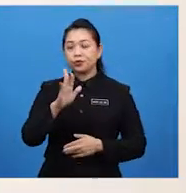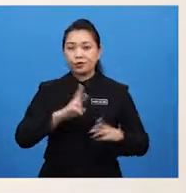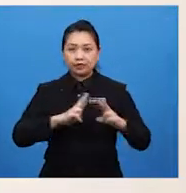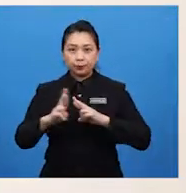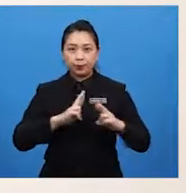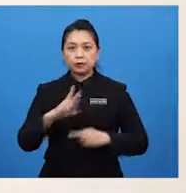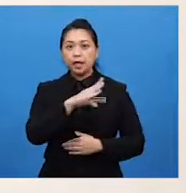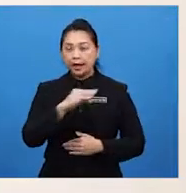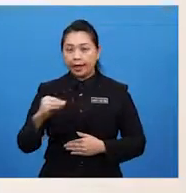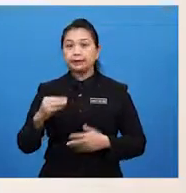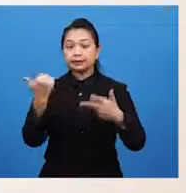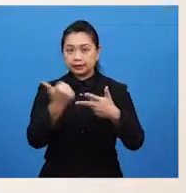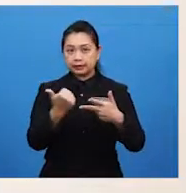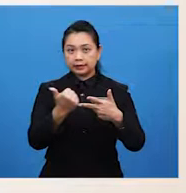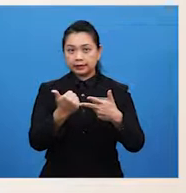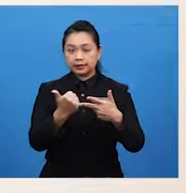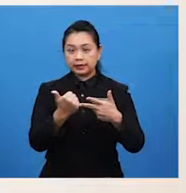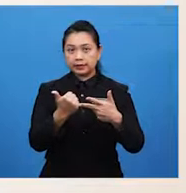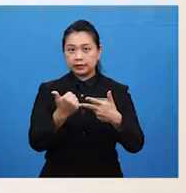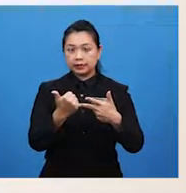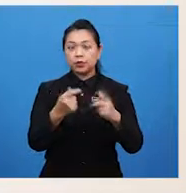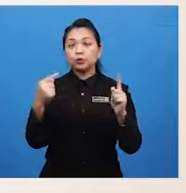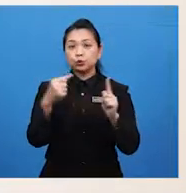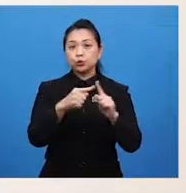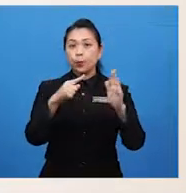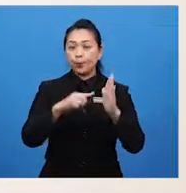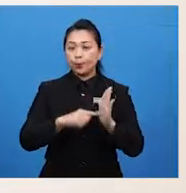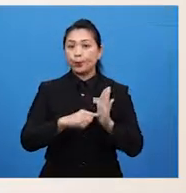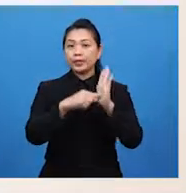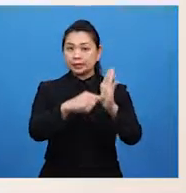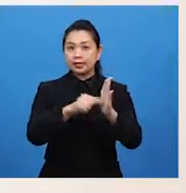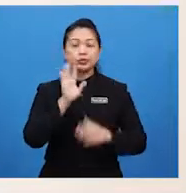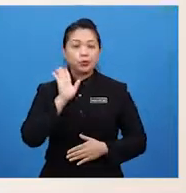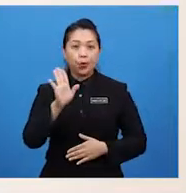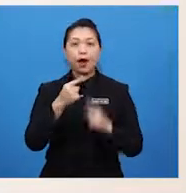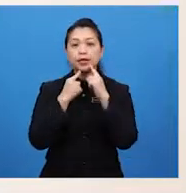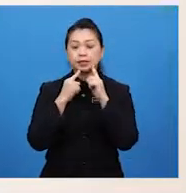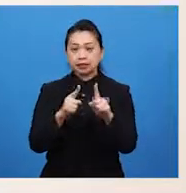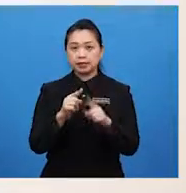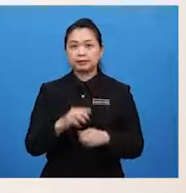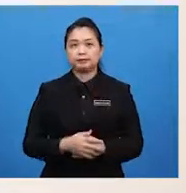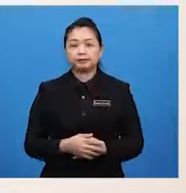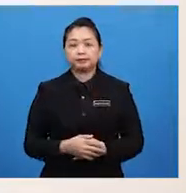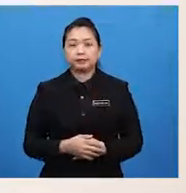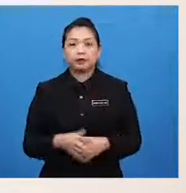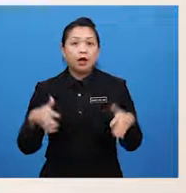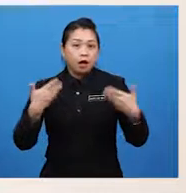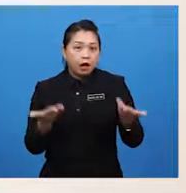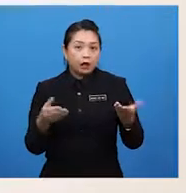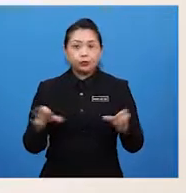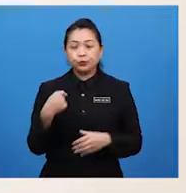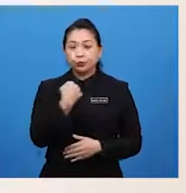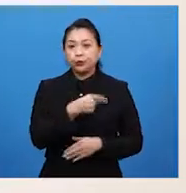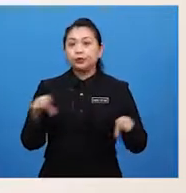and the third step is to present your answer. So, how do we do